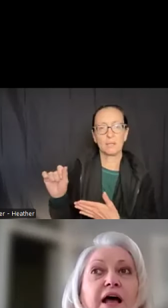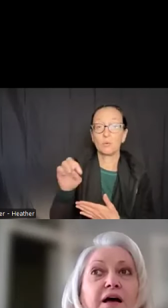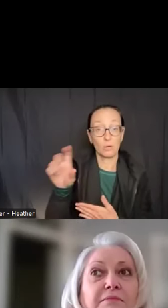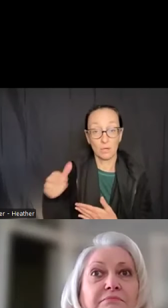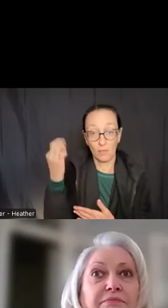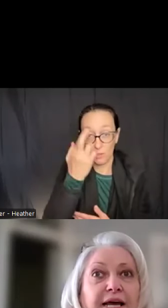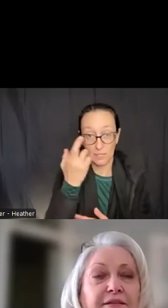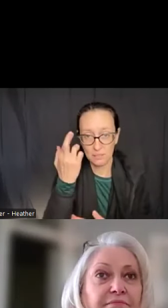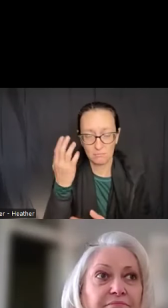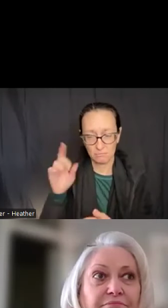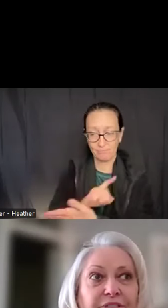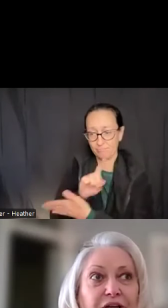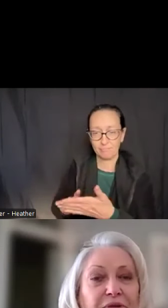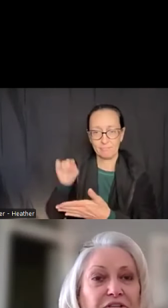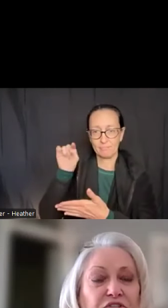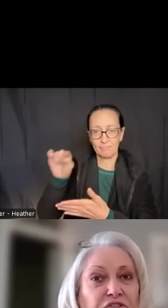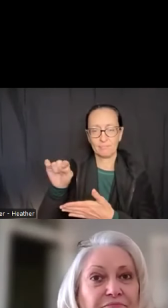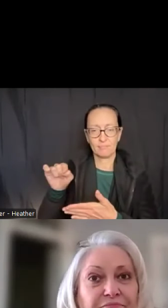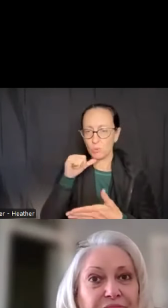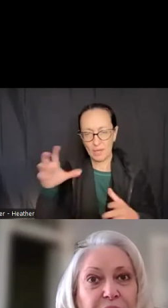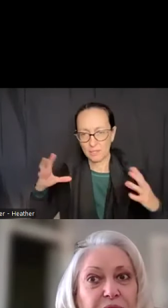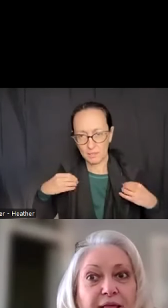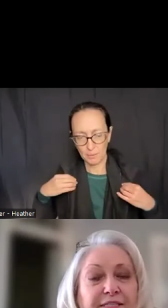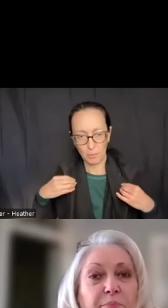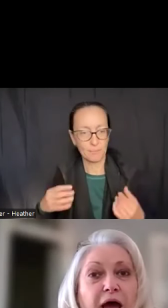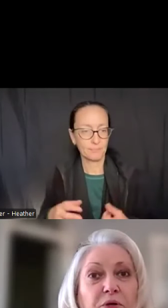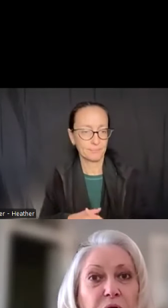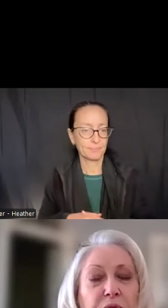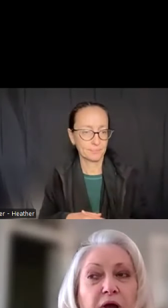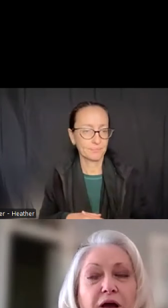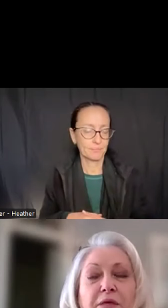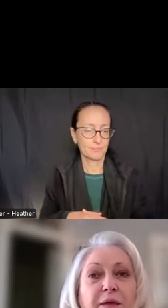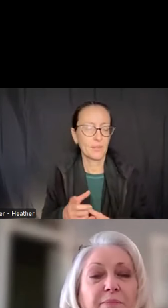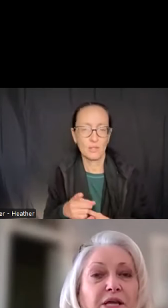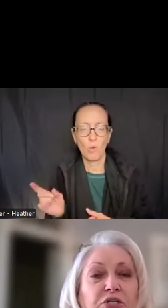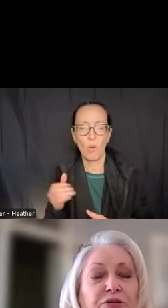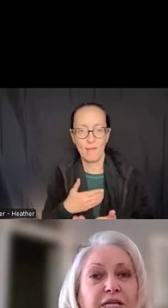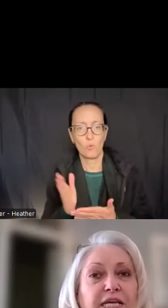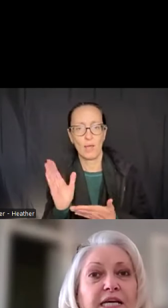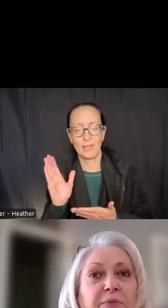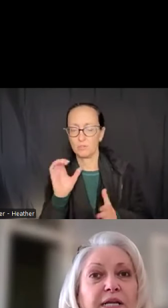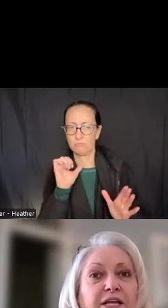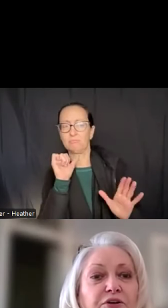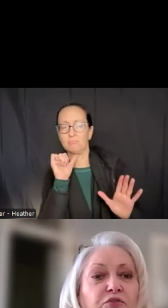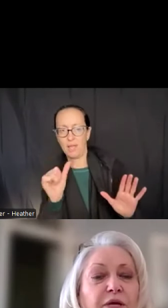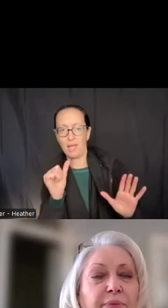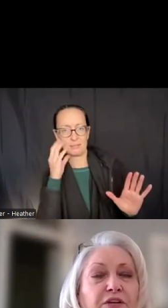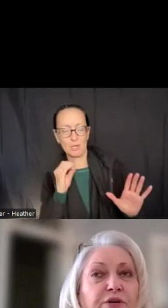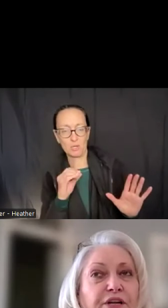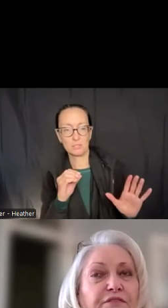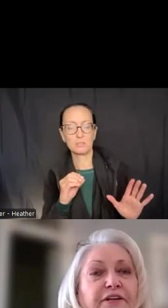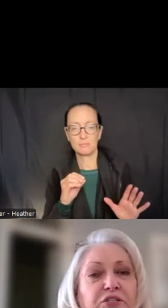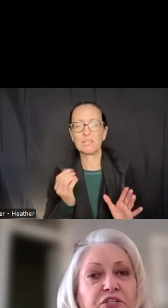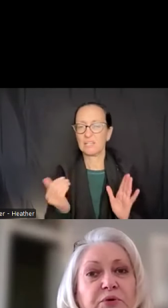attribute that is just something that's about you that maybe makes you unique? But again, are you